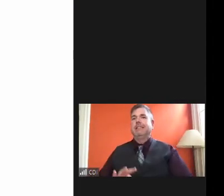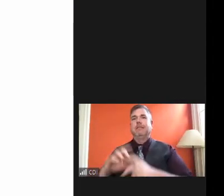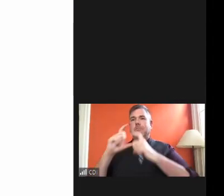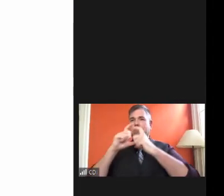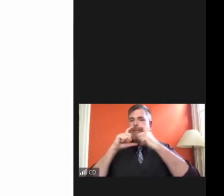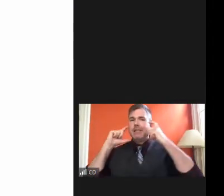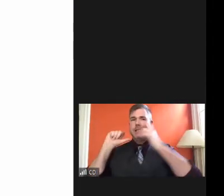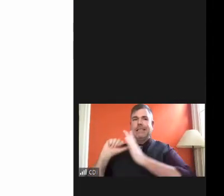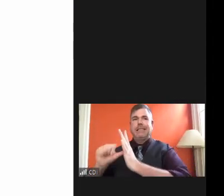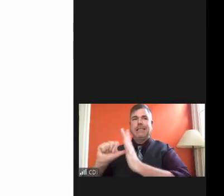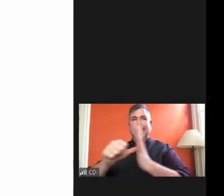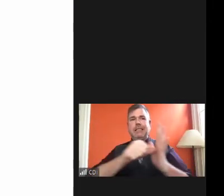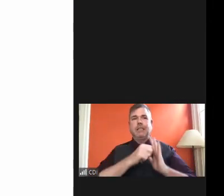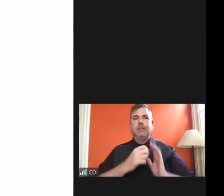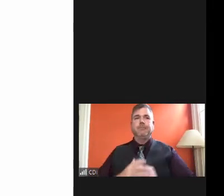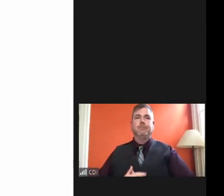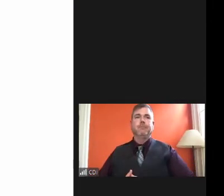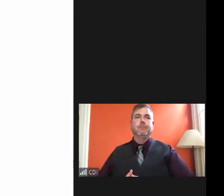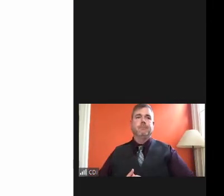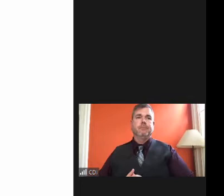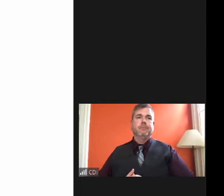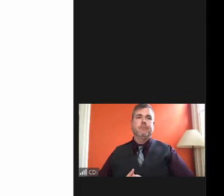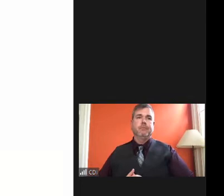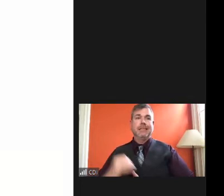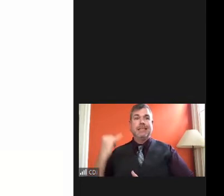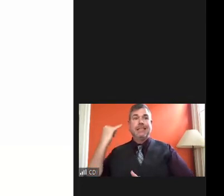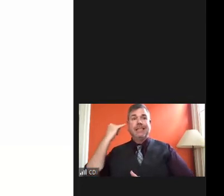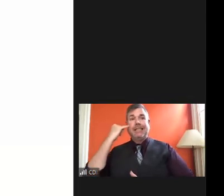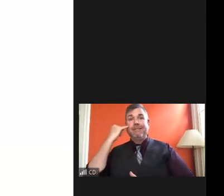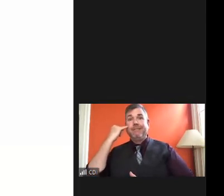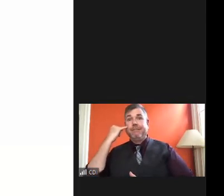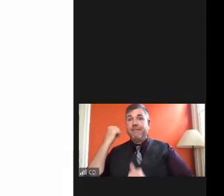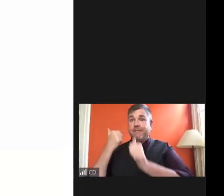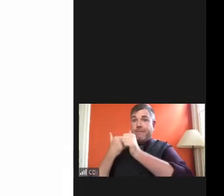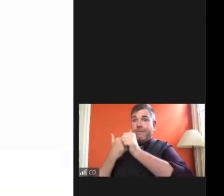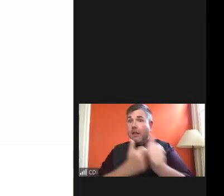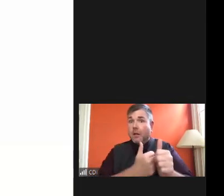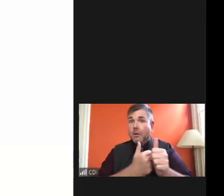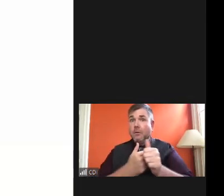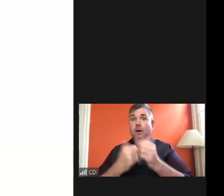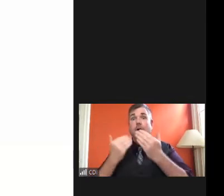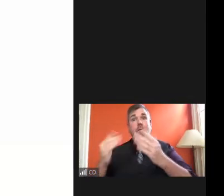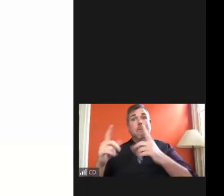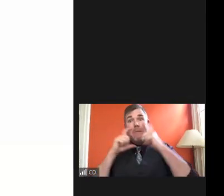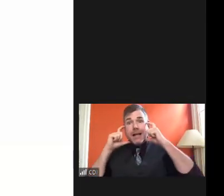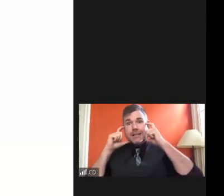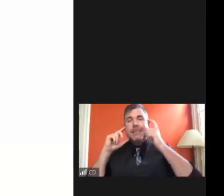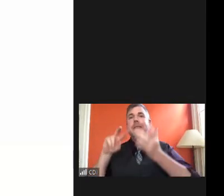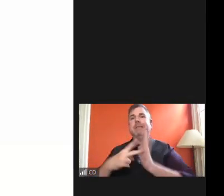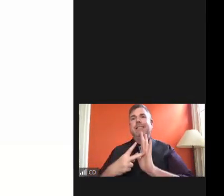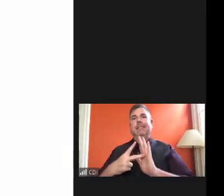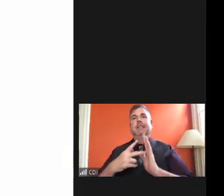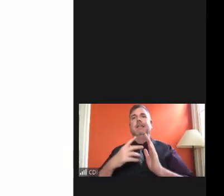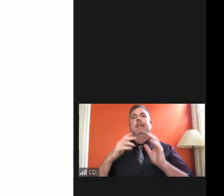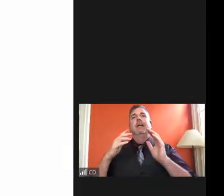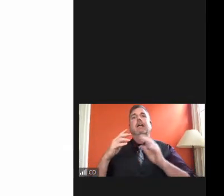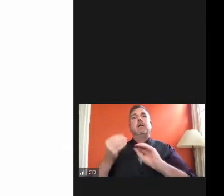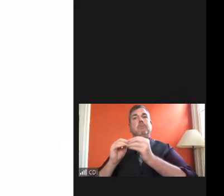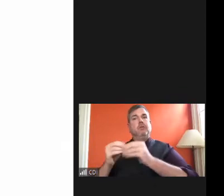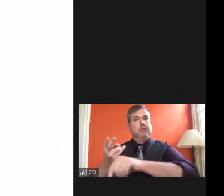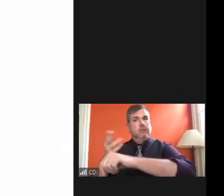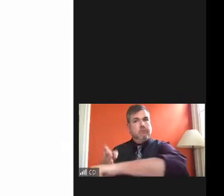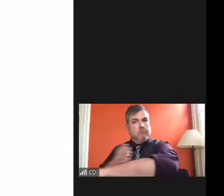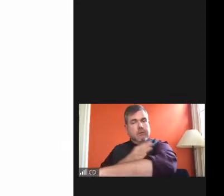There you go. We can do it. This is my son at the Rosie the Riveter Museum reminding us